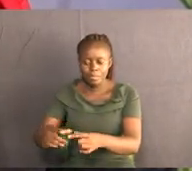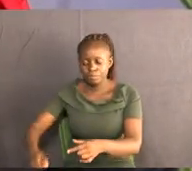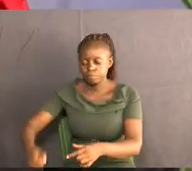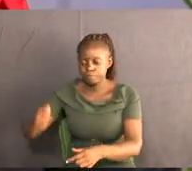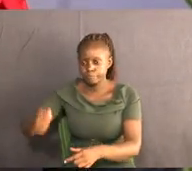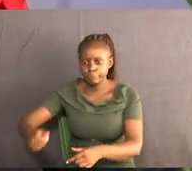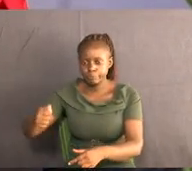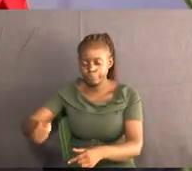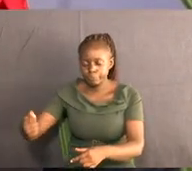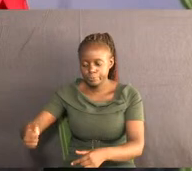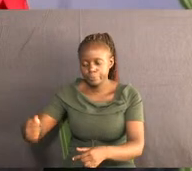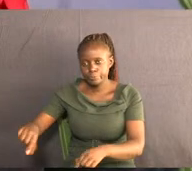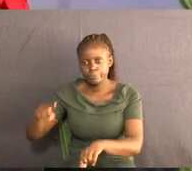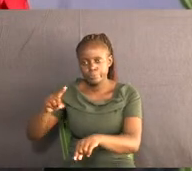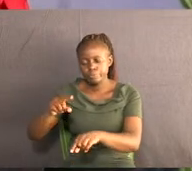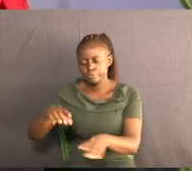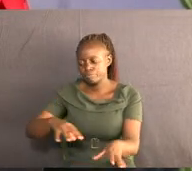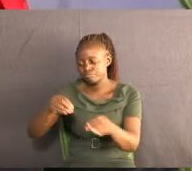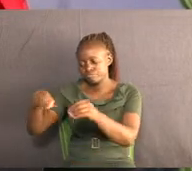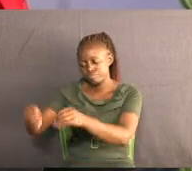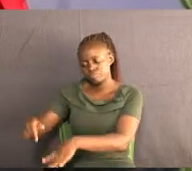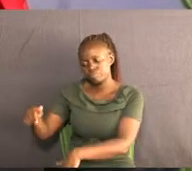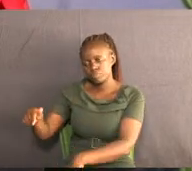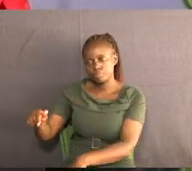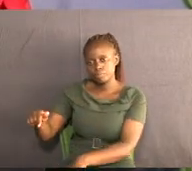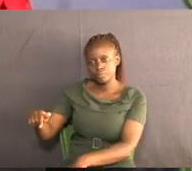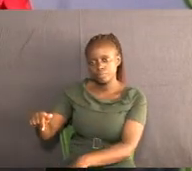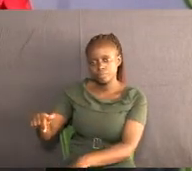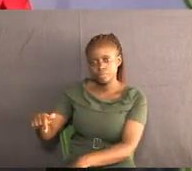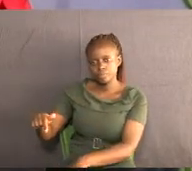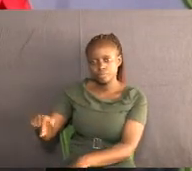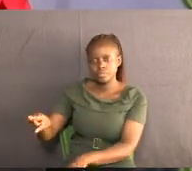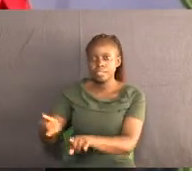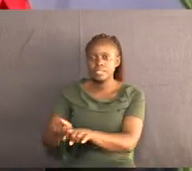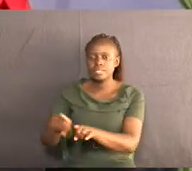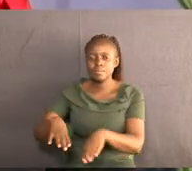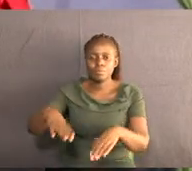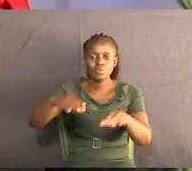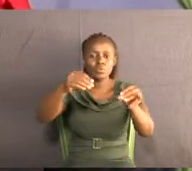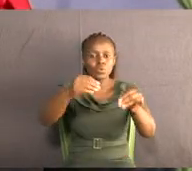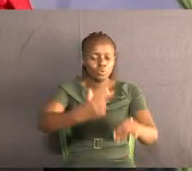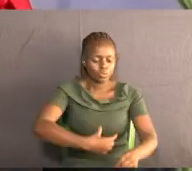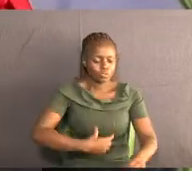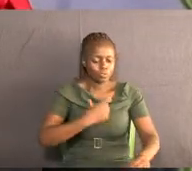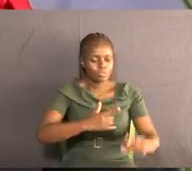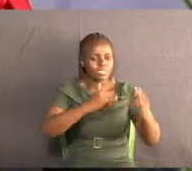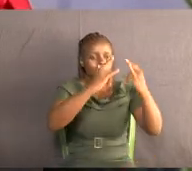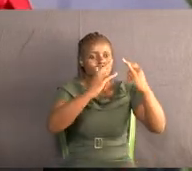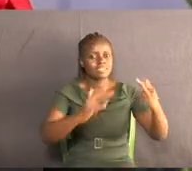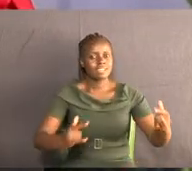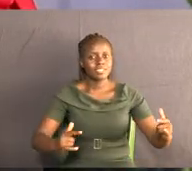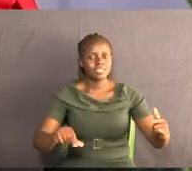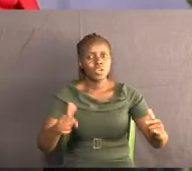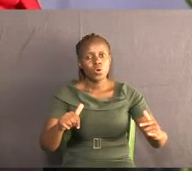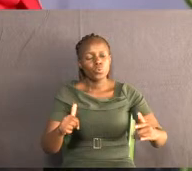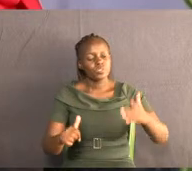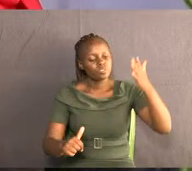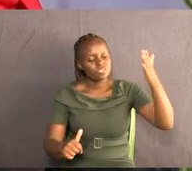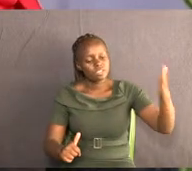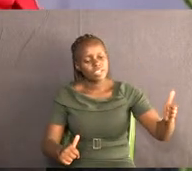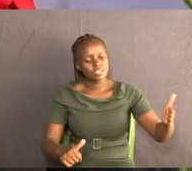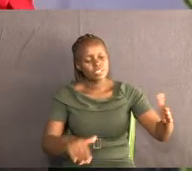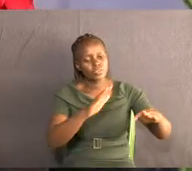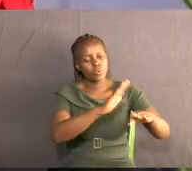the exit as you exit, and go to the visitor's tent, which is right on your